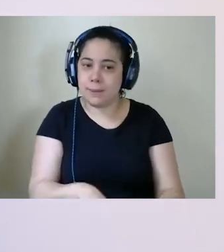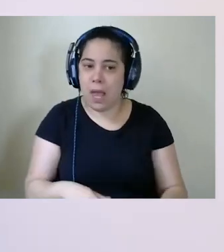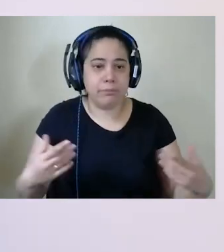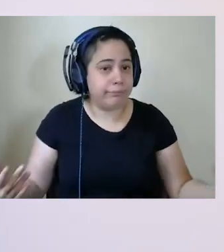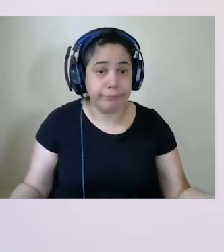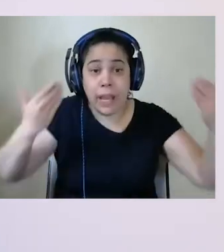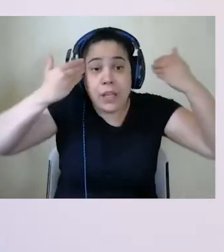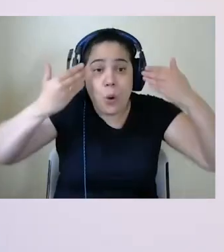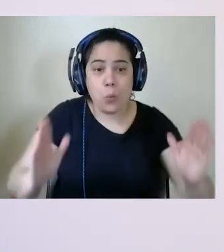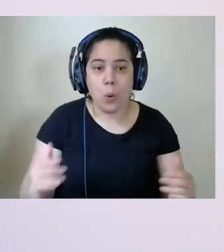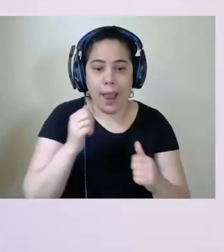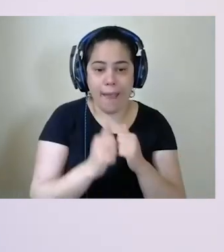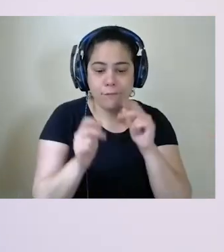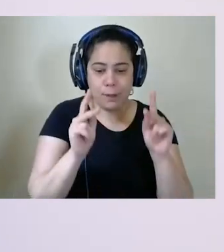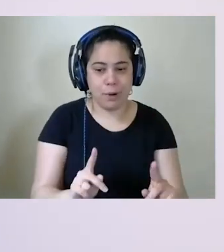know.